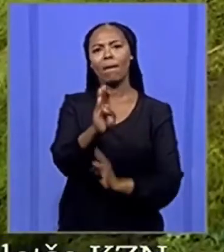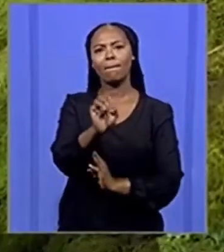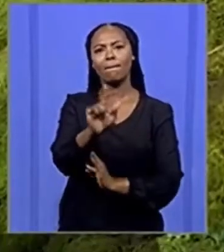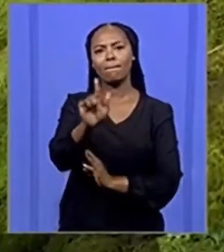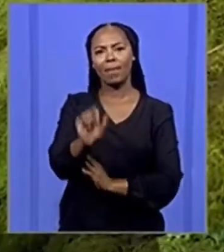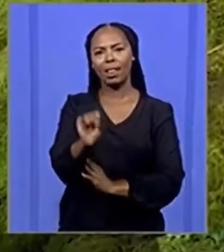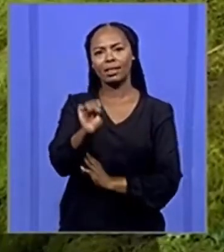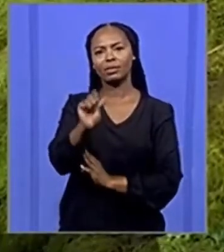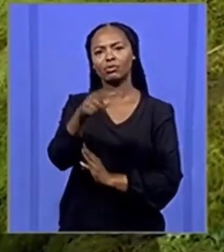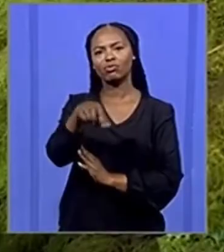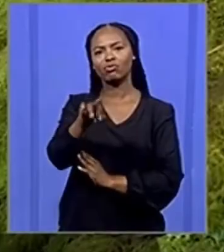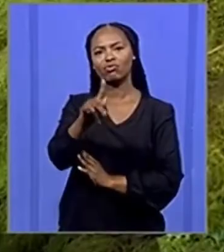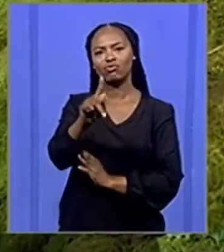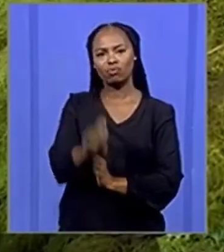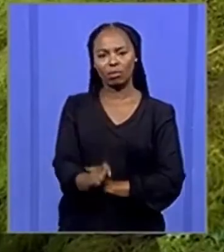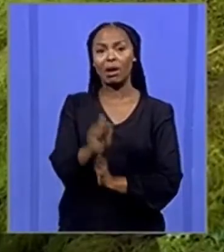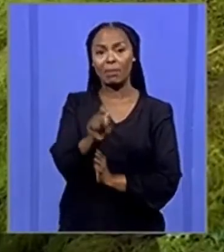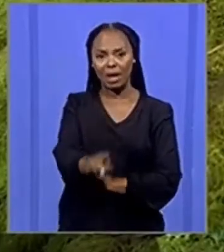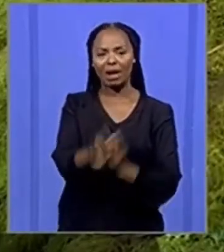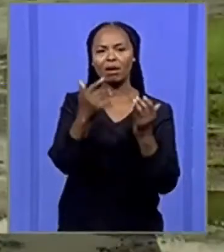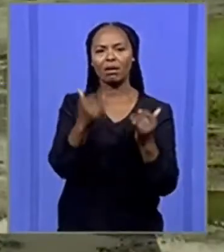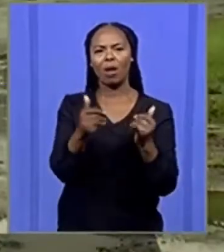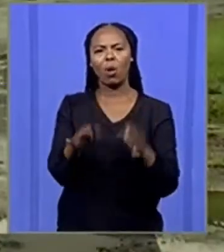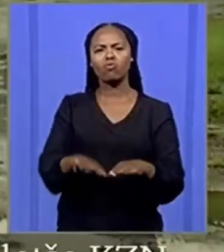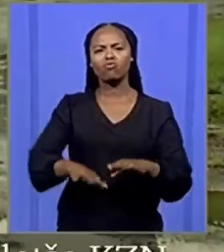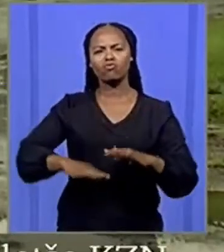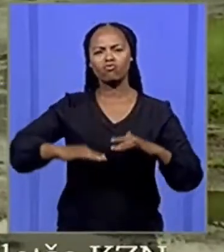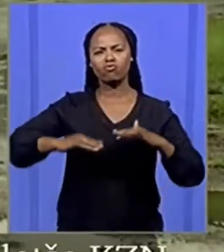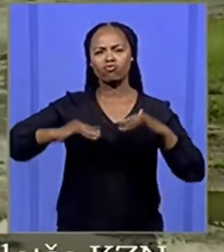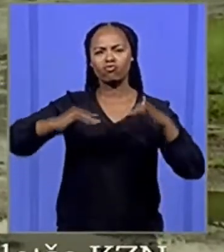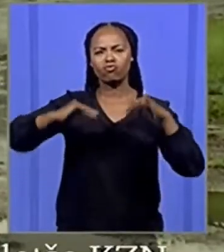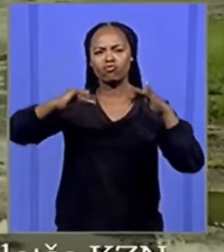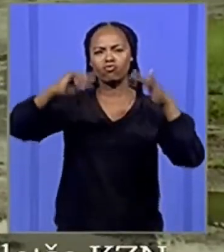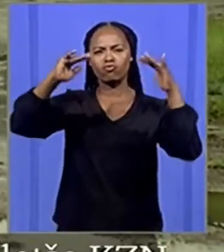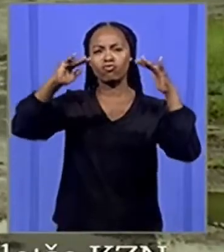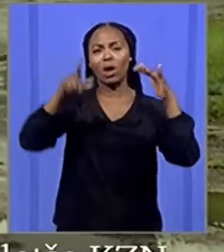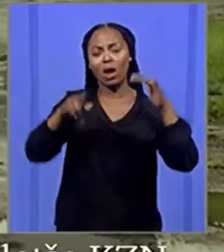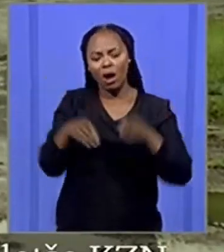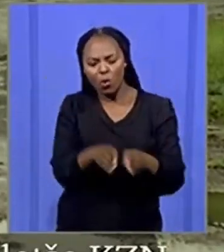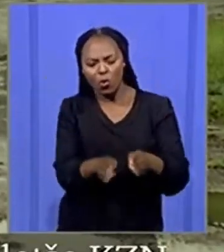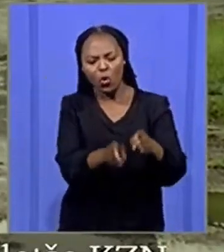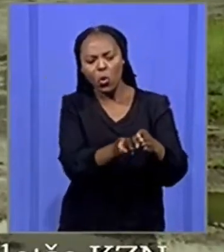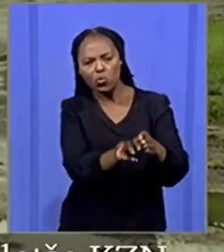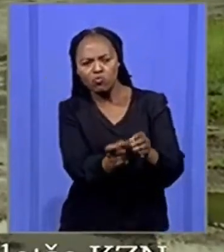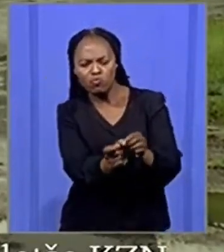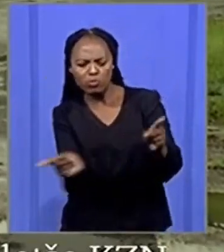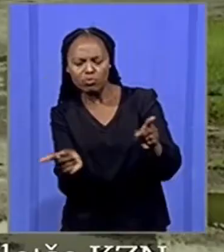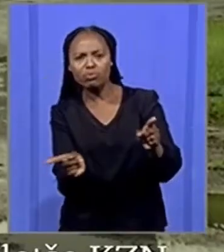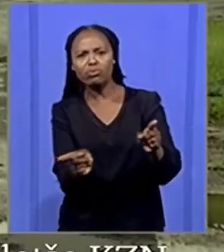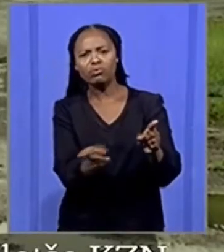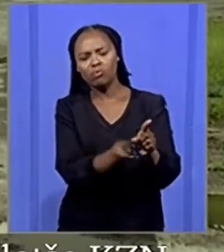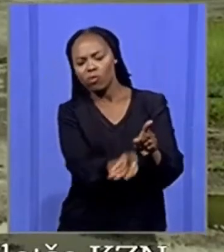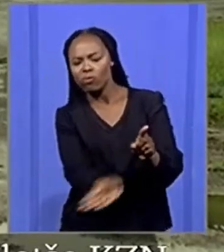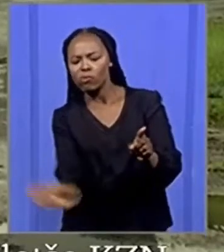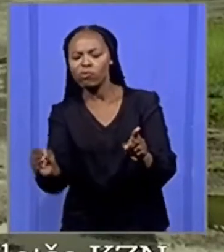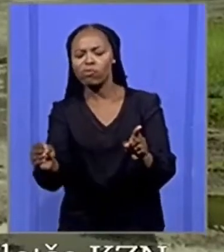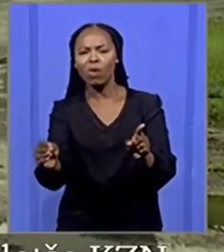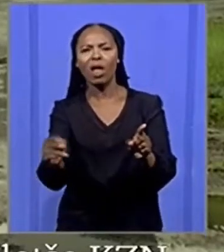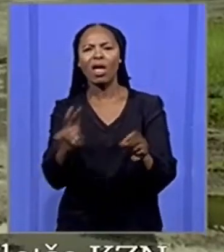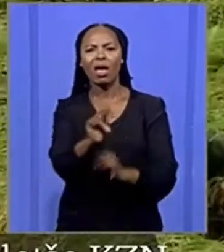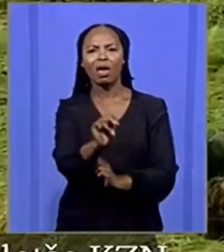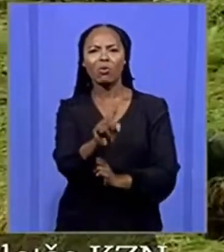la go falala se se bakile gore go phulege leriba la noka metsi a elele ka N11.